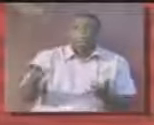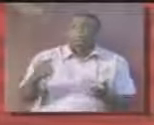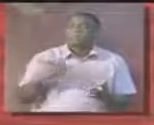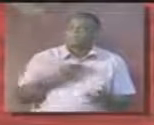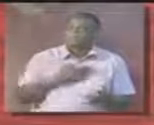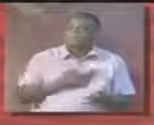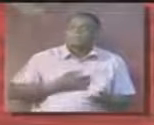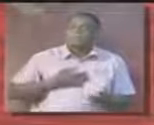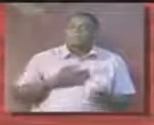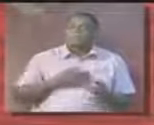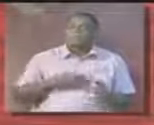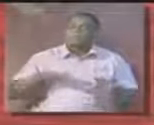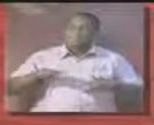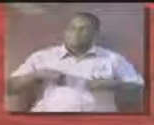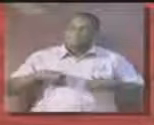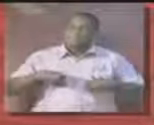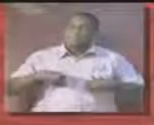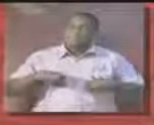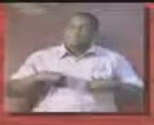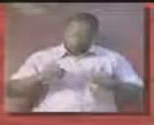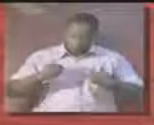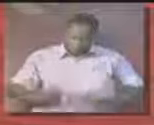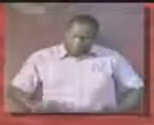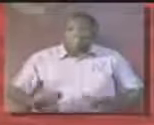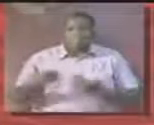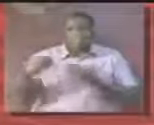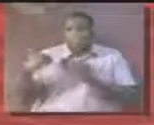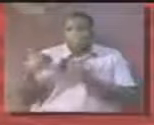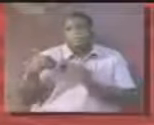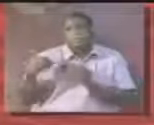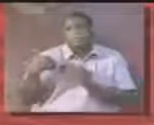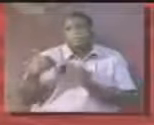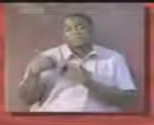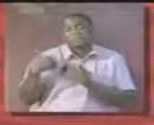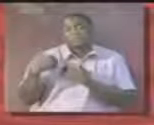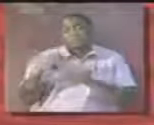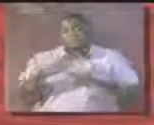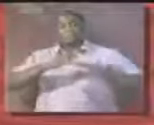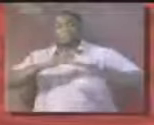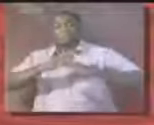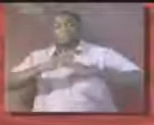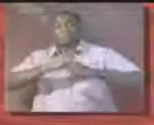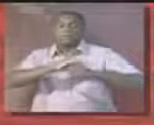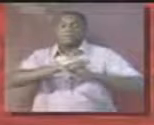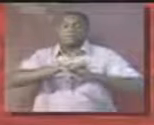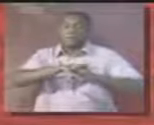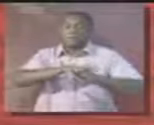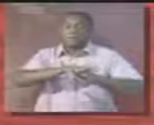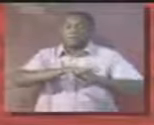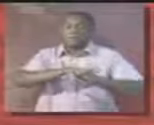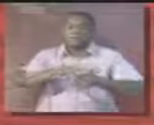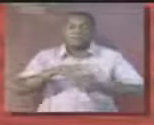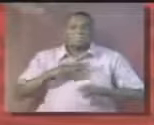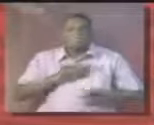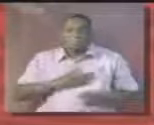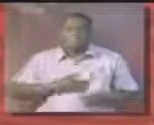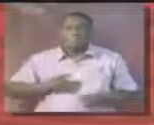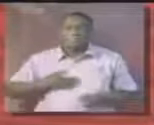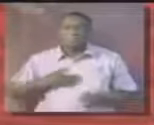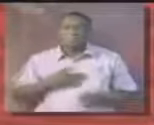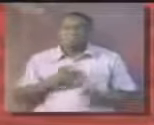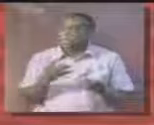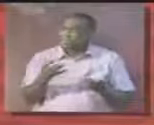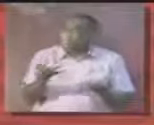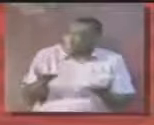personal responsibility in how we prevent COVID-19. Again, this